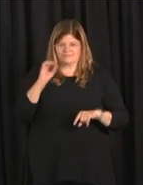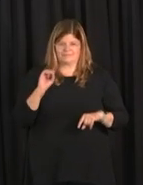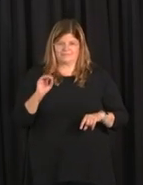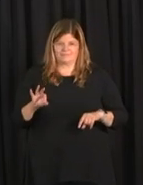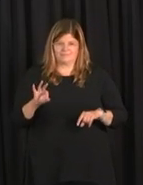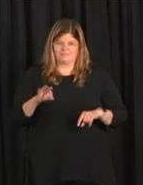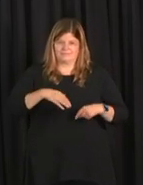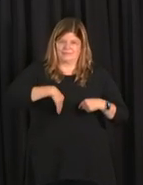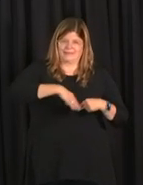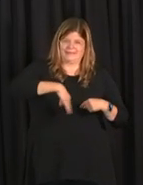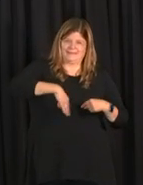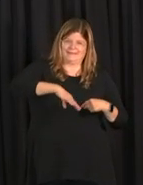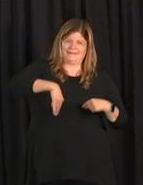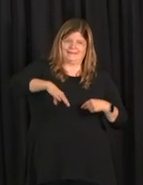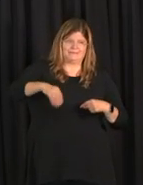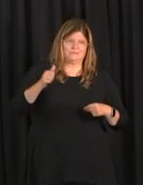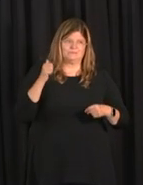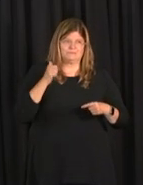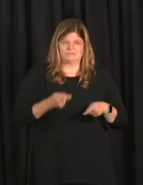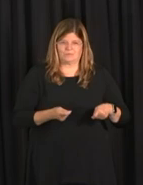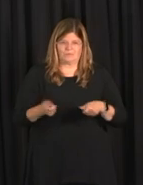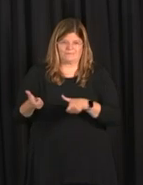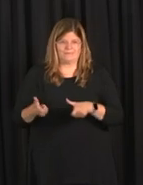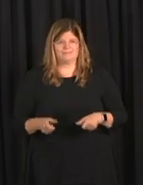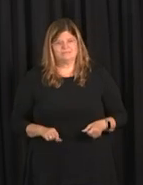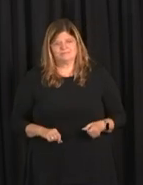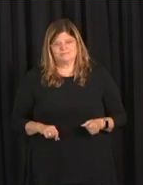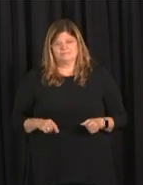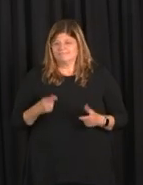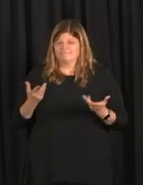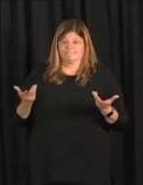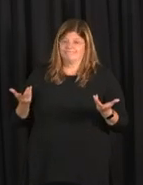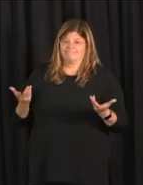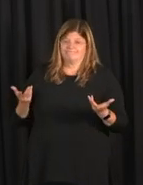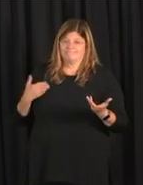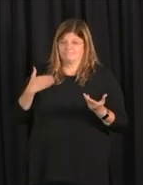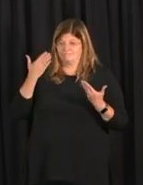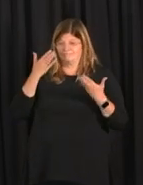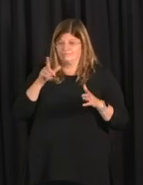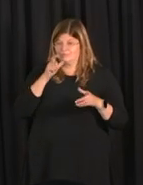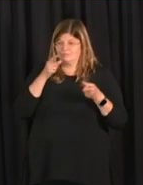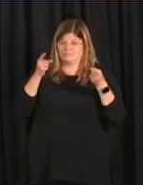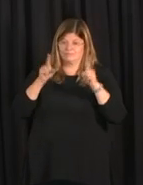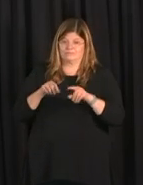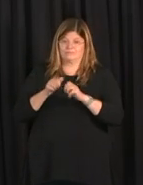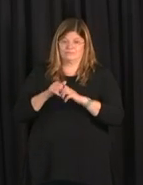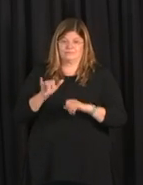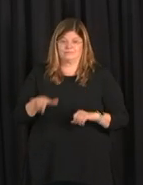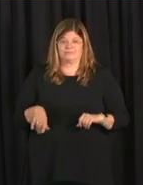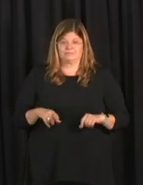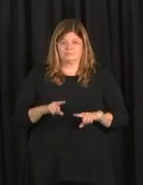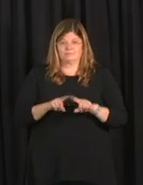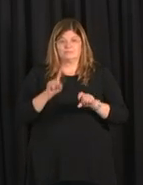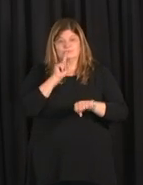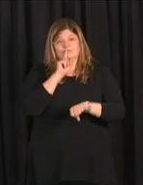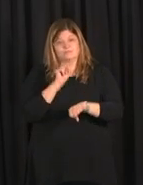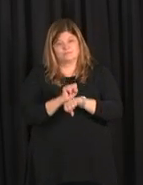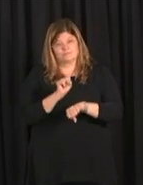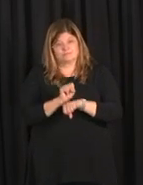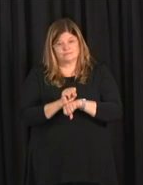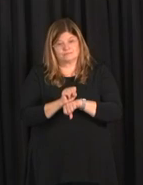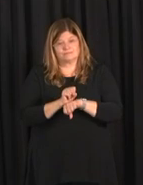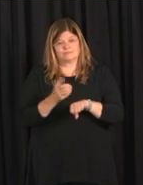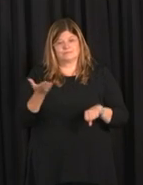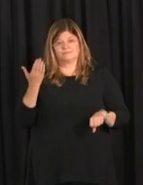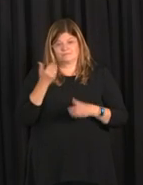there. That mural would have to be removed. I don't know if I would agree with that characterization, but certainly over the